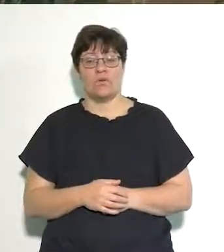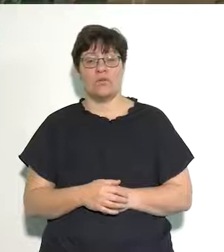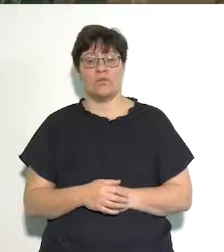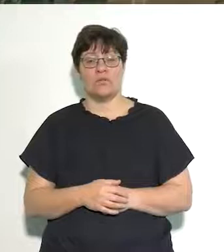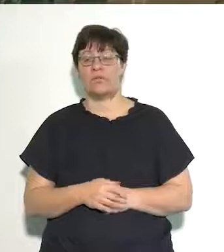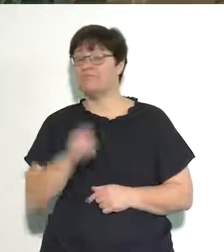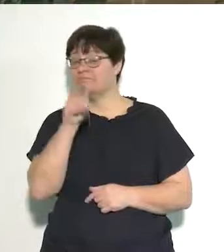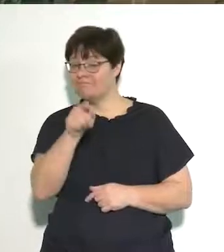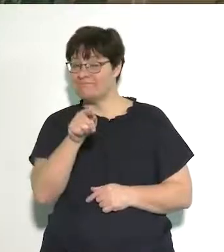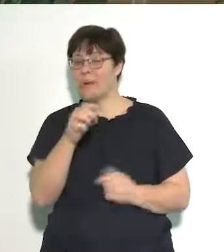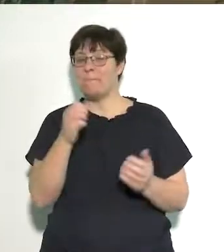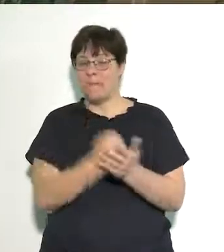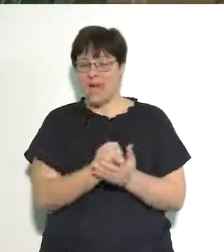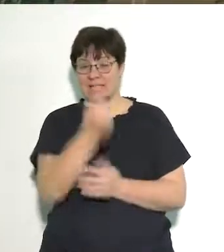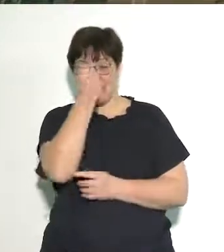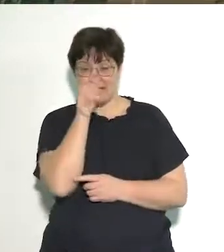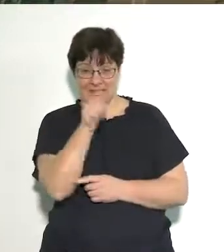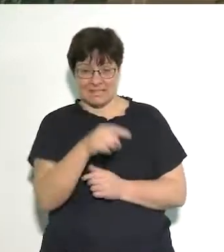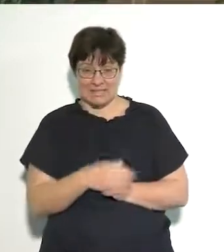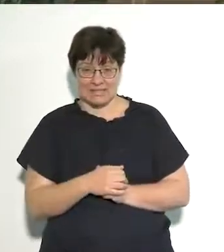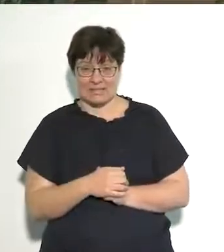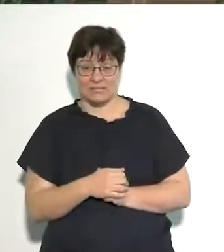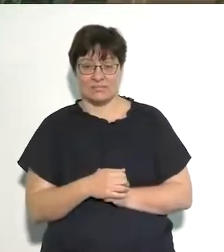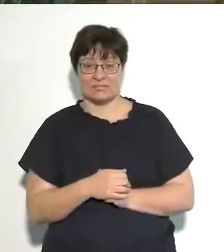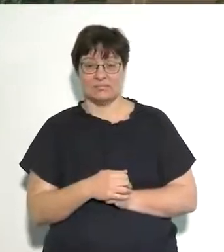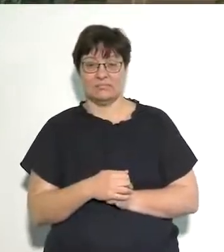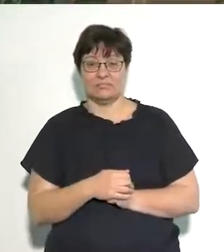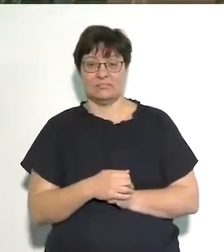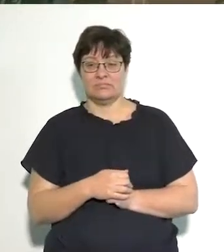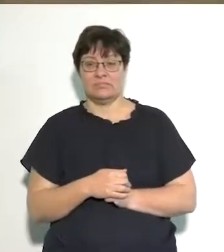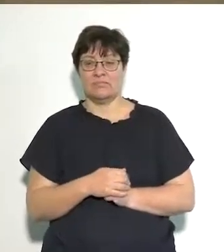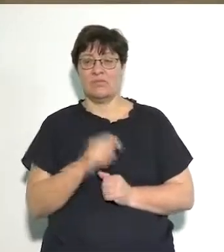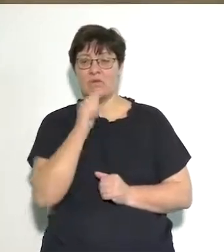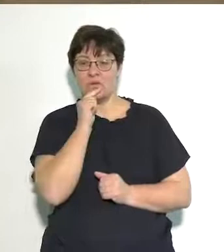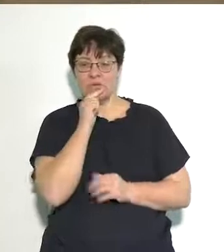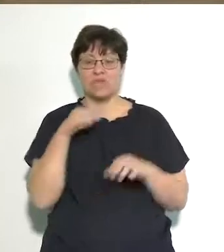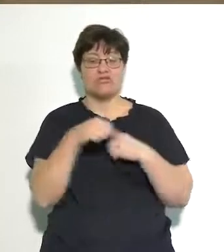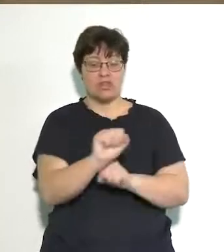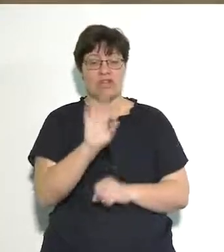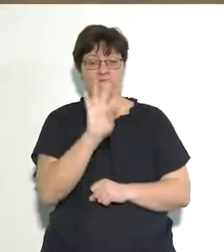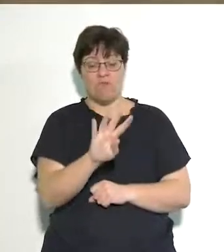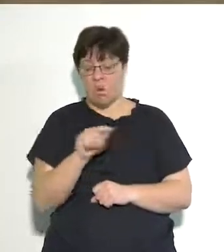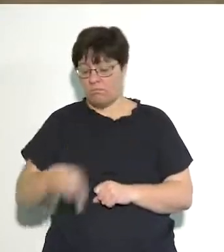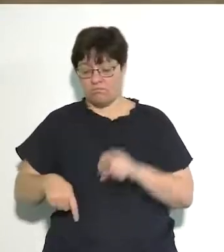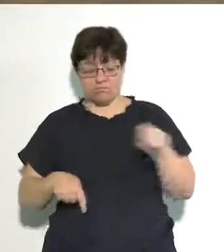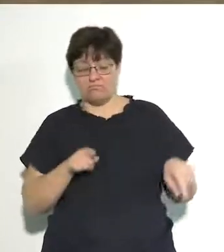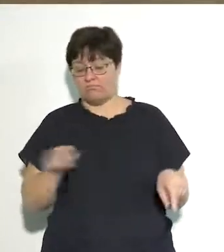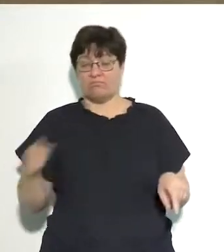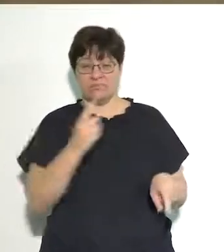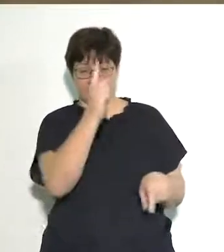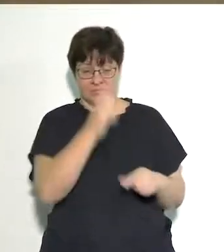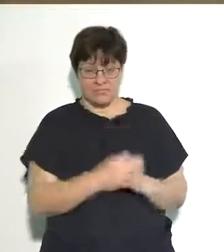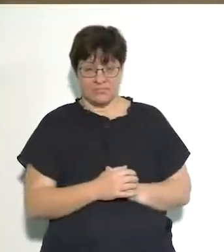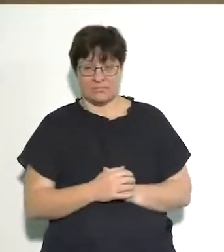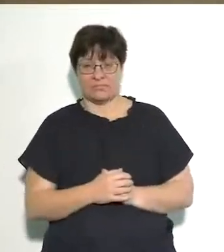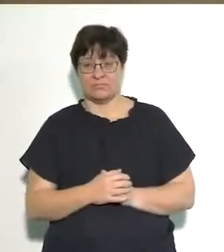kids have to unpack. Then I use 4 different strategies,